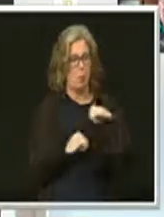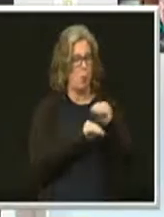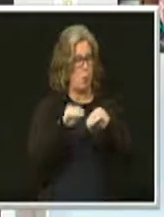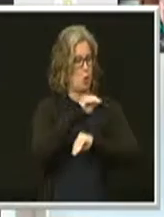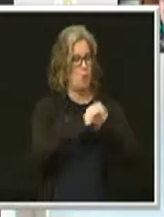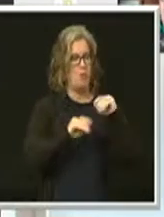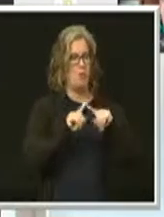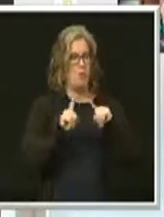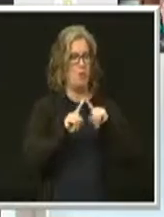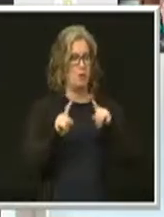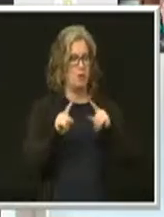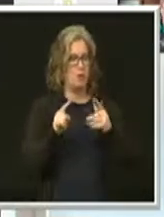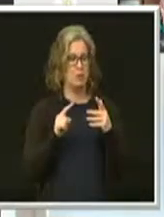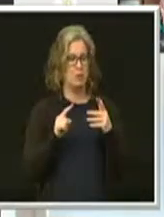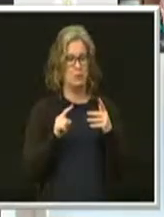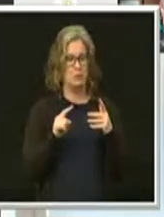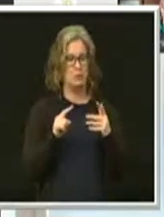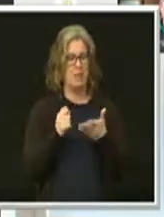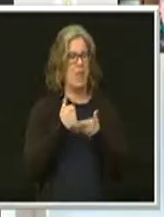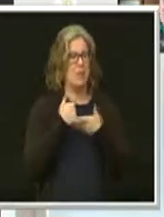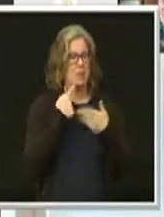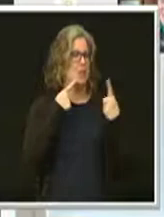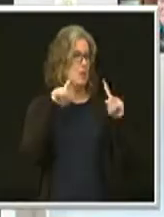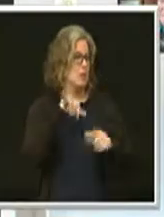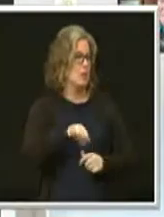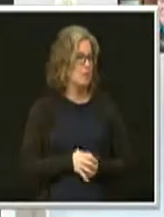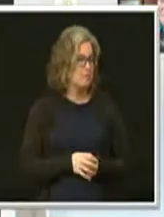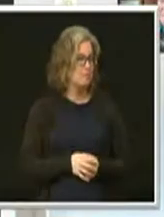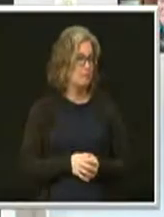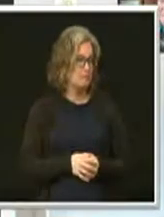various different stages to help us get through this.